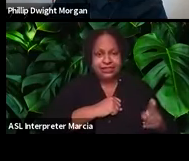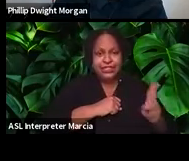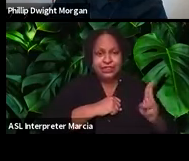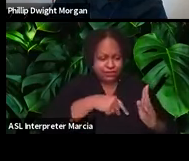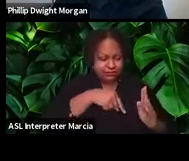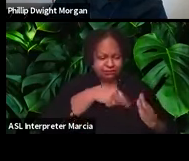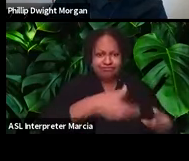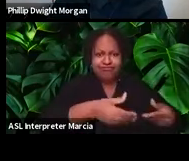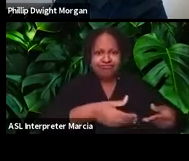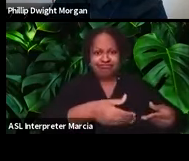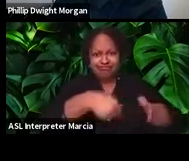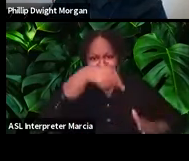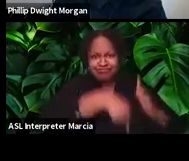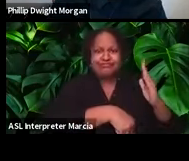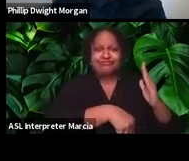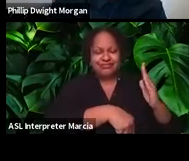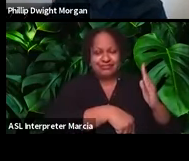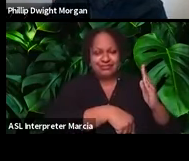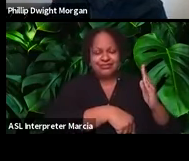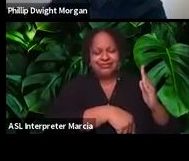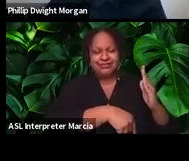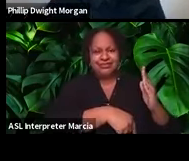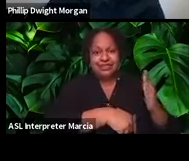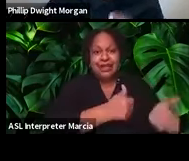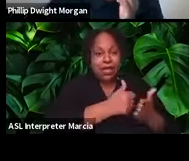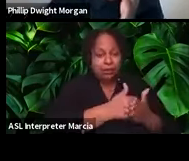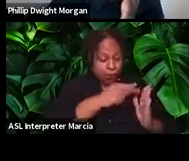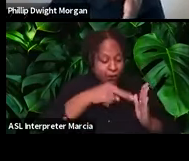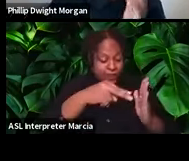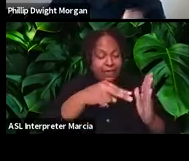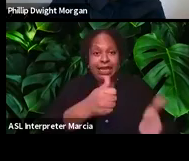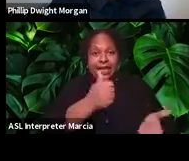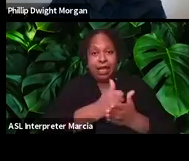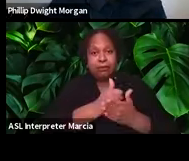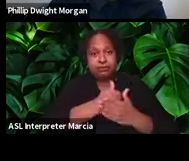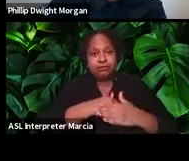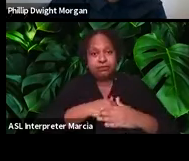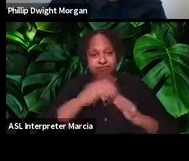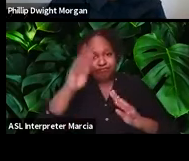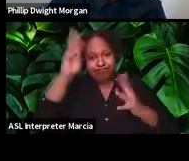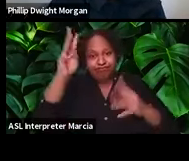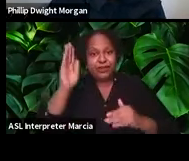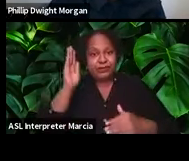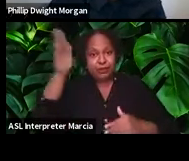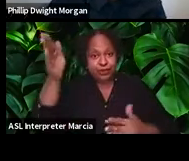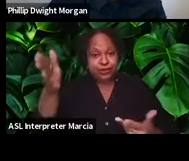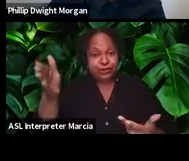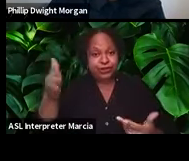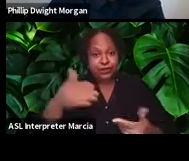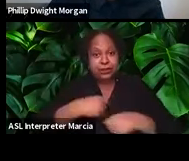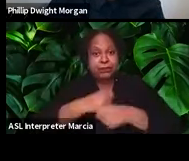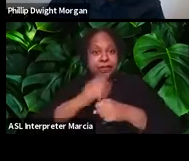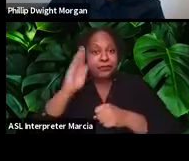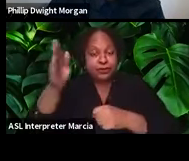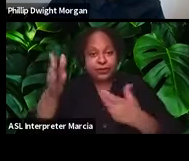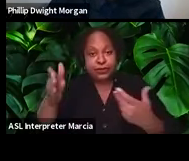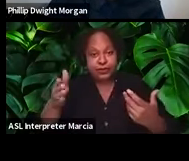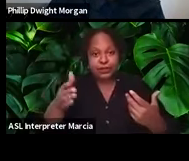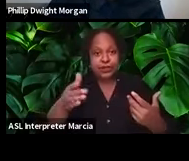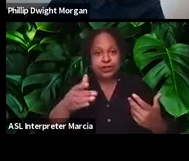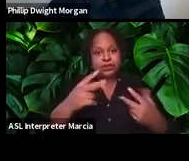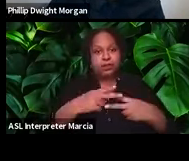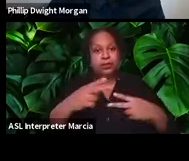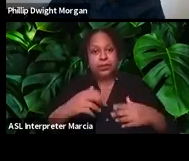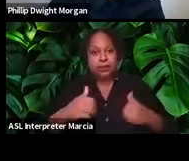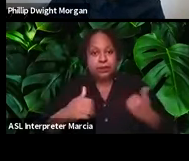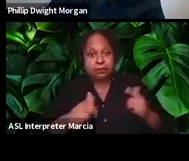can absolutely help them create the future for themselves. And knowing that themselves and finding the confidence in who they are and